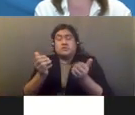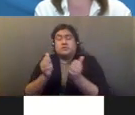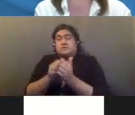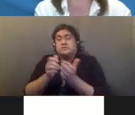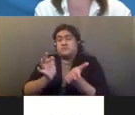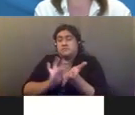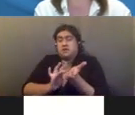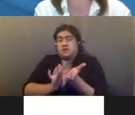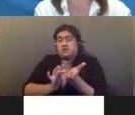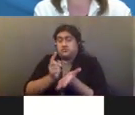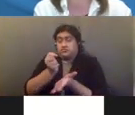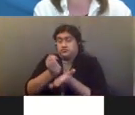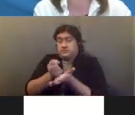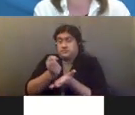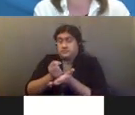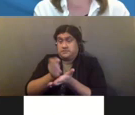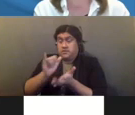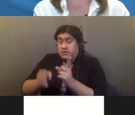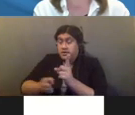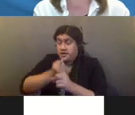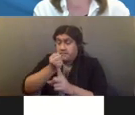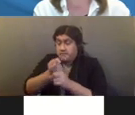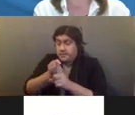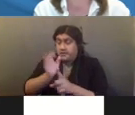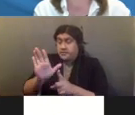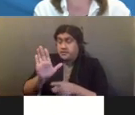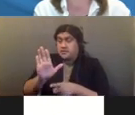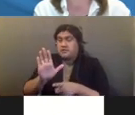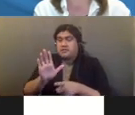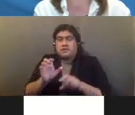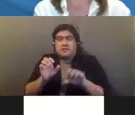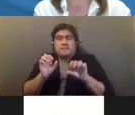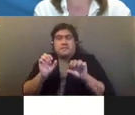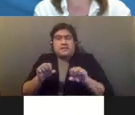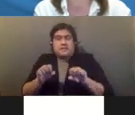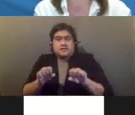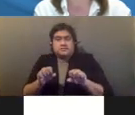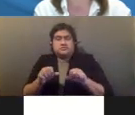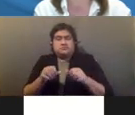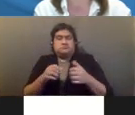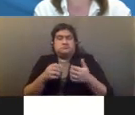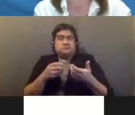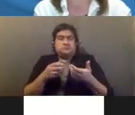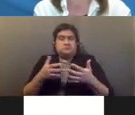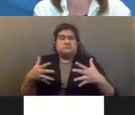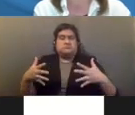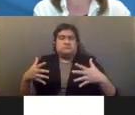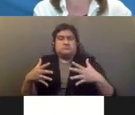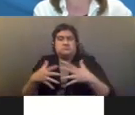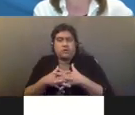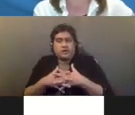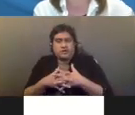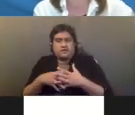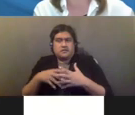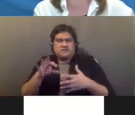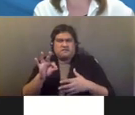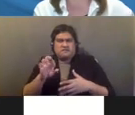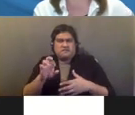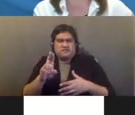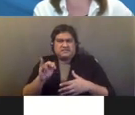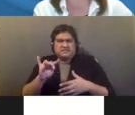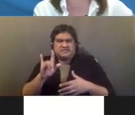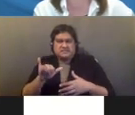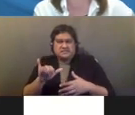impact their fertility, the insurance must cover fertility preservation. And this was done with a lot